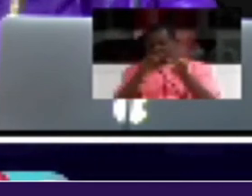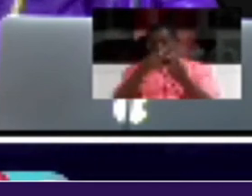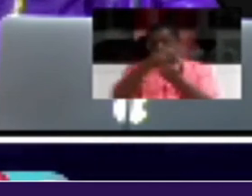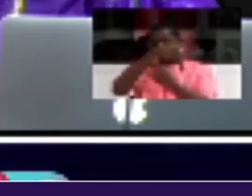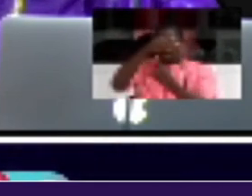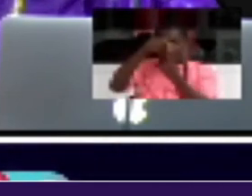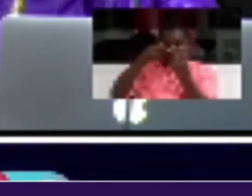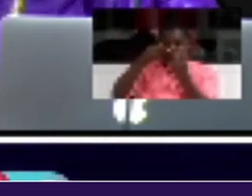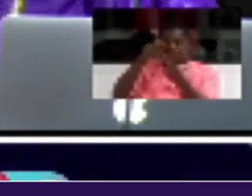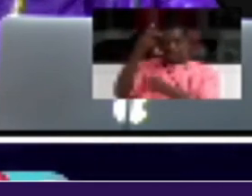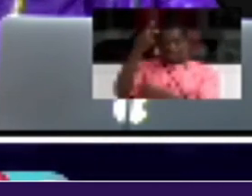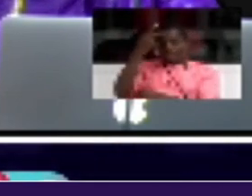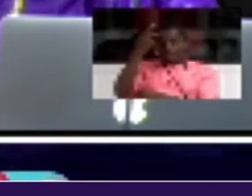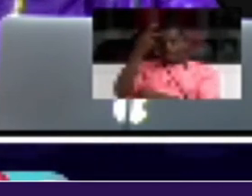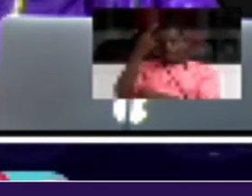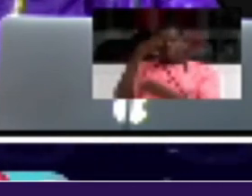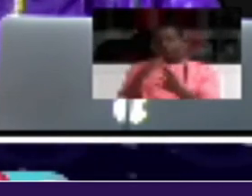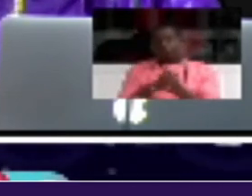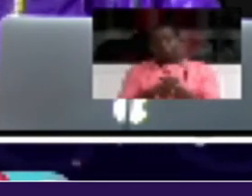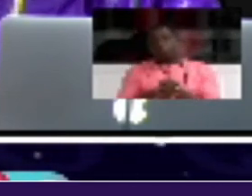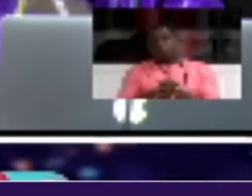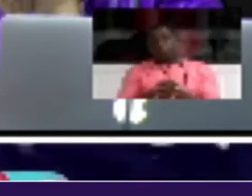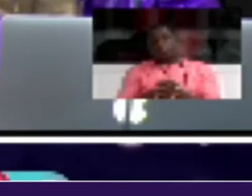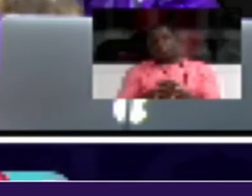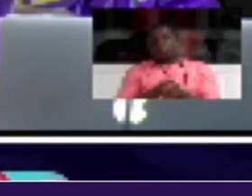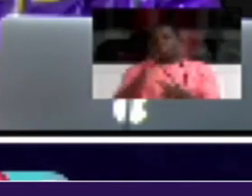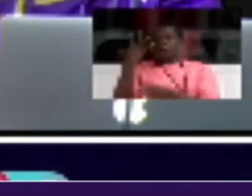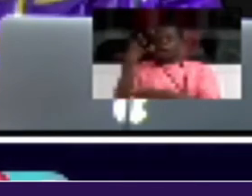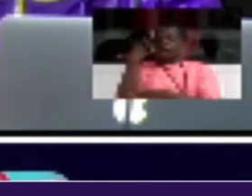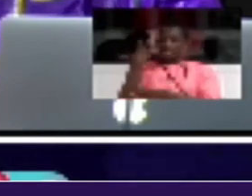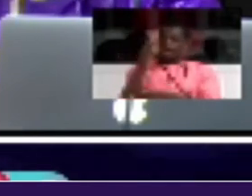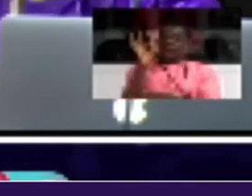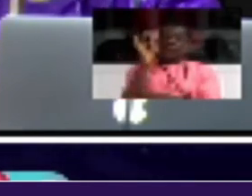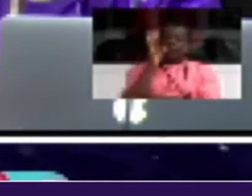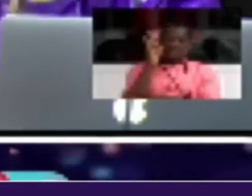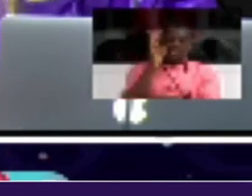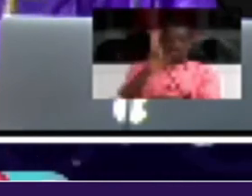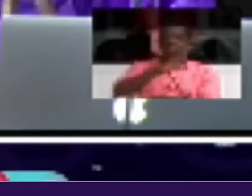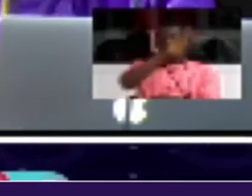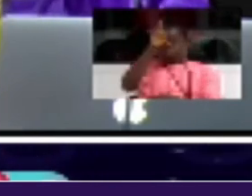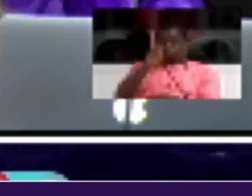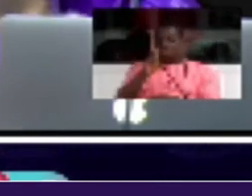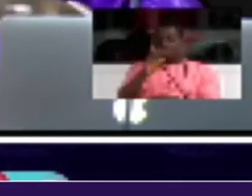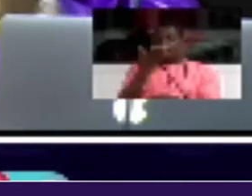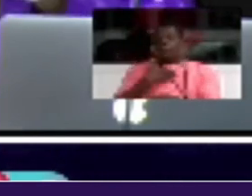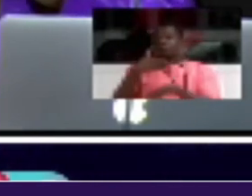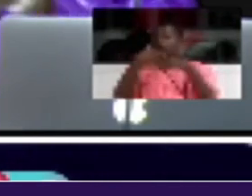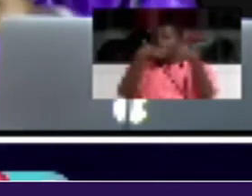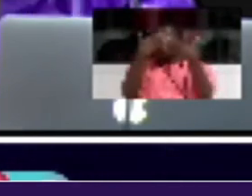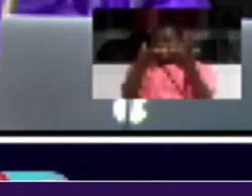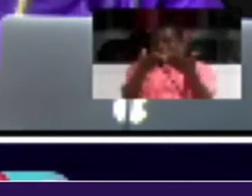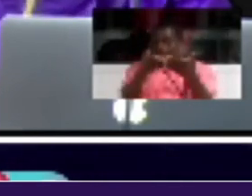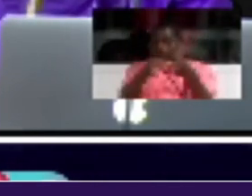about Kanilai? Okay, how I start to know the surrounding... Answer the question. Have you been given such